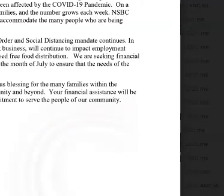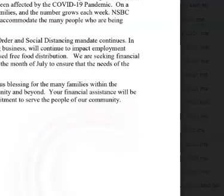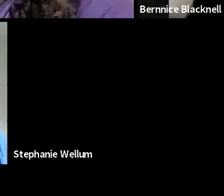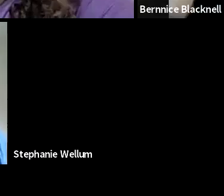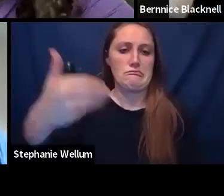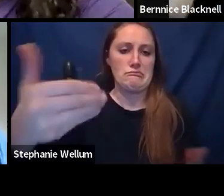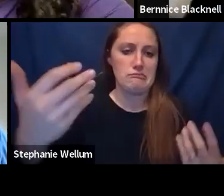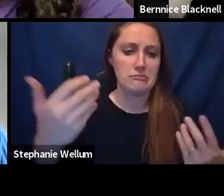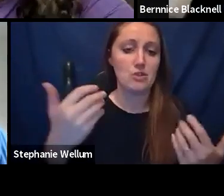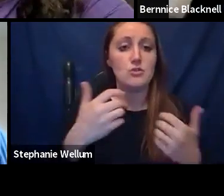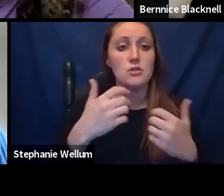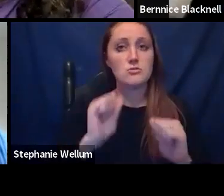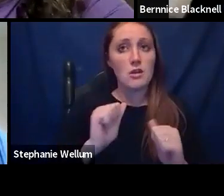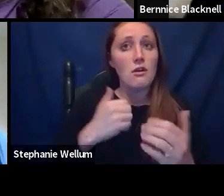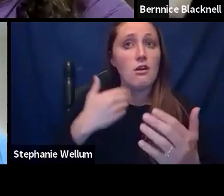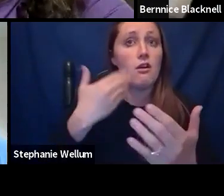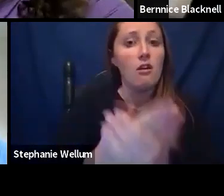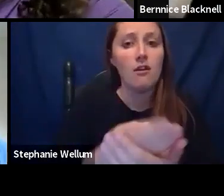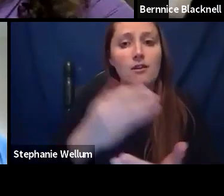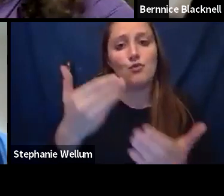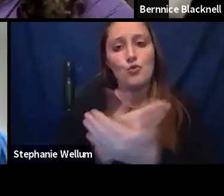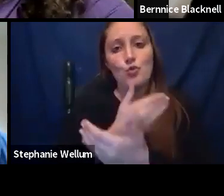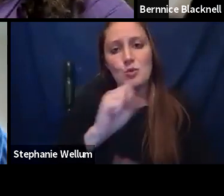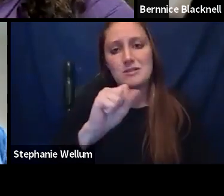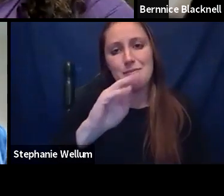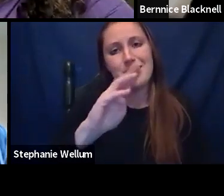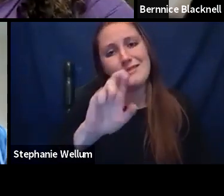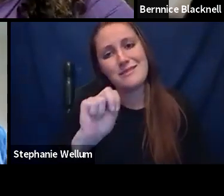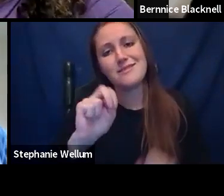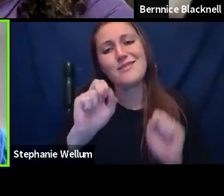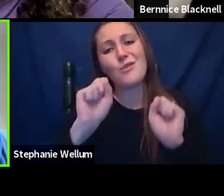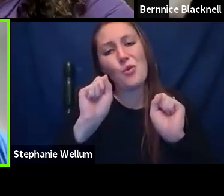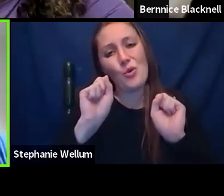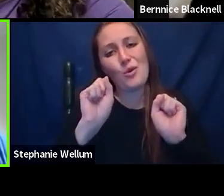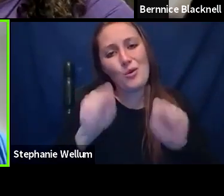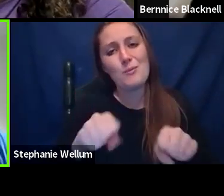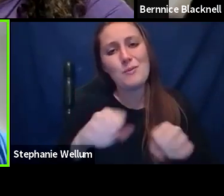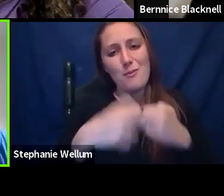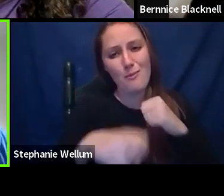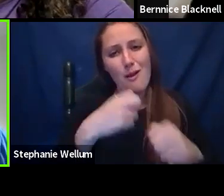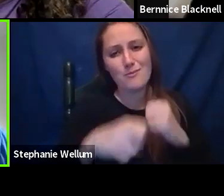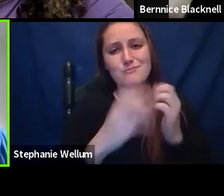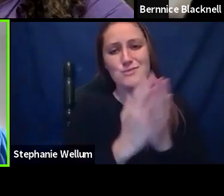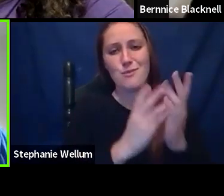to New Samaritan could be a problem for some of our residents. And that's the thing. And we're,